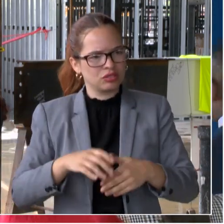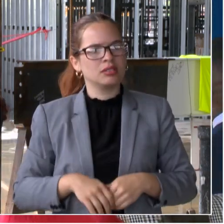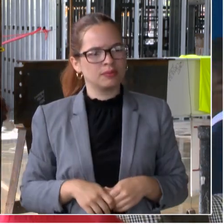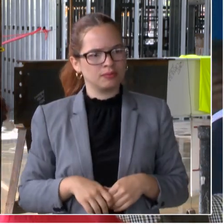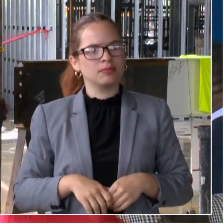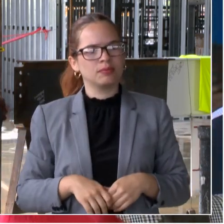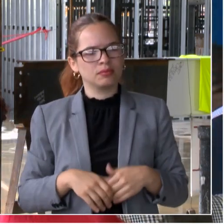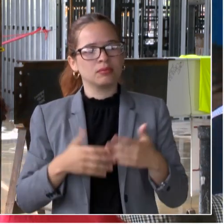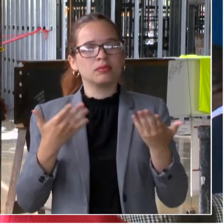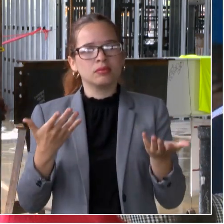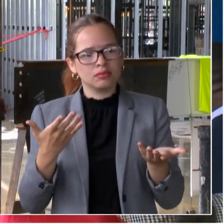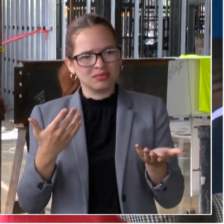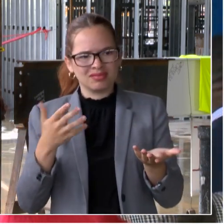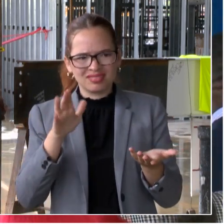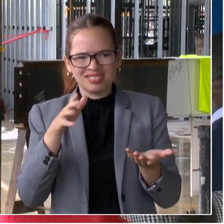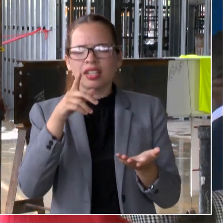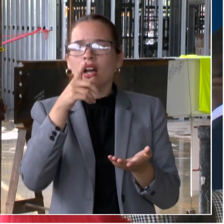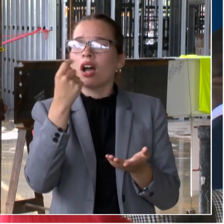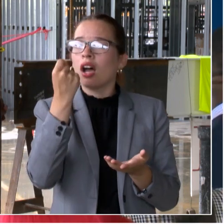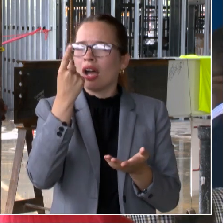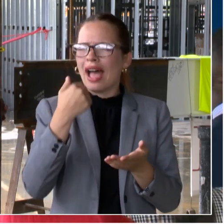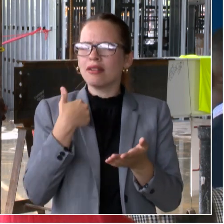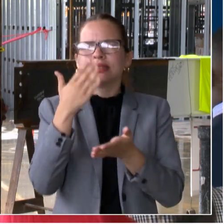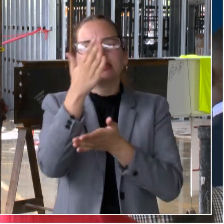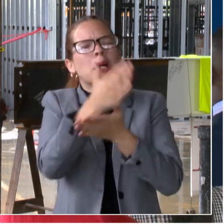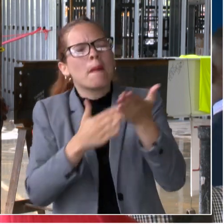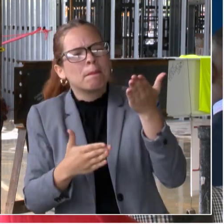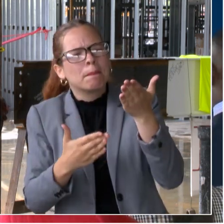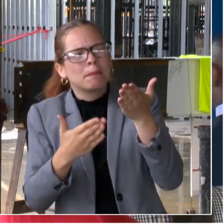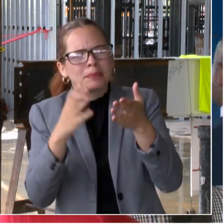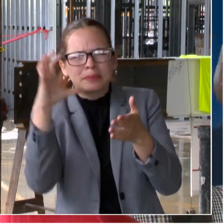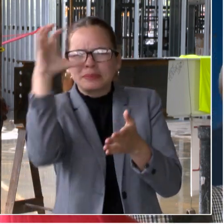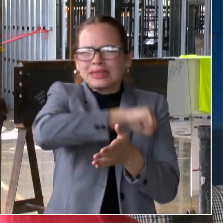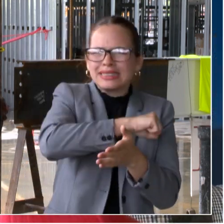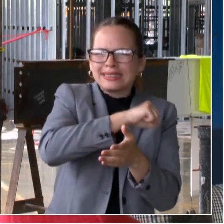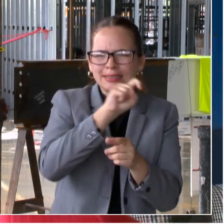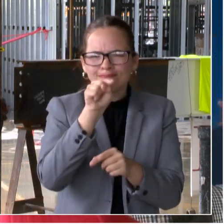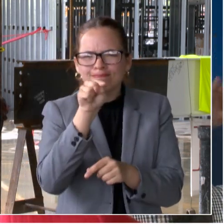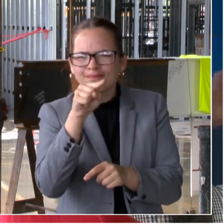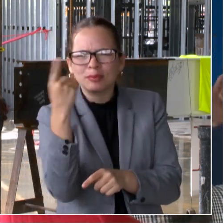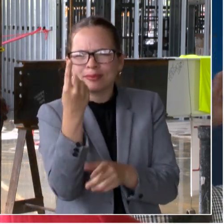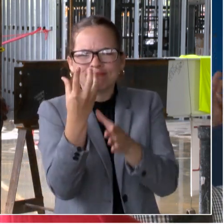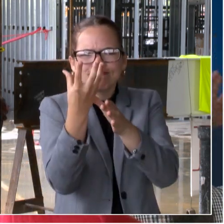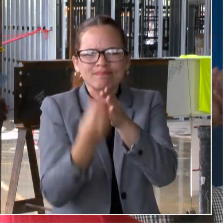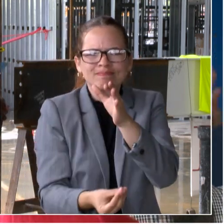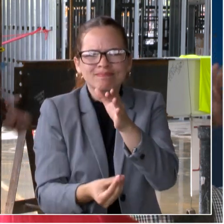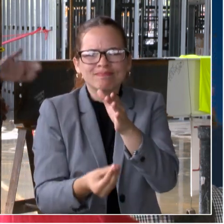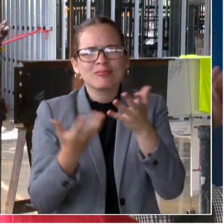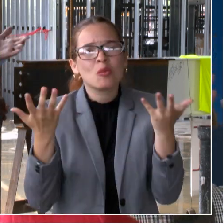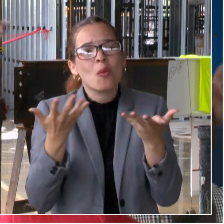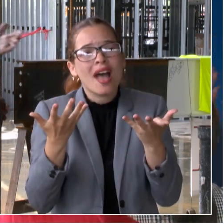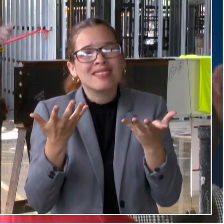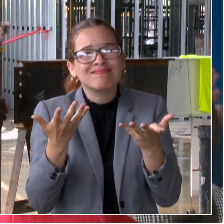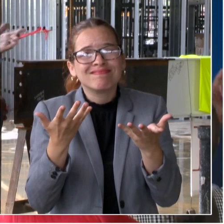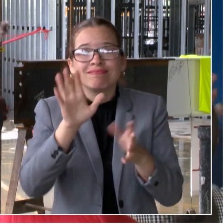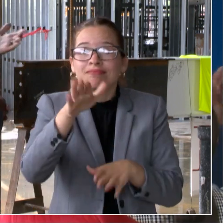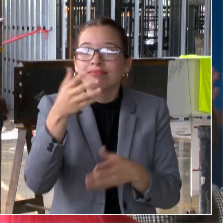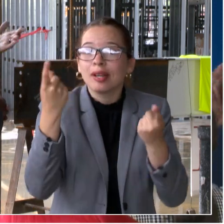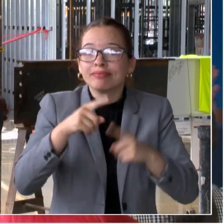we want to make sure that the whole system is invested in and supported. There's